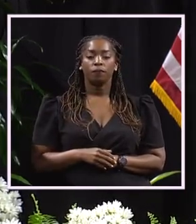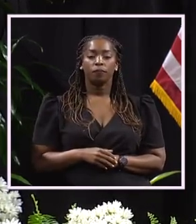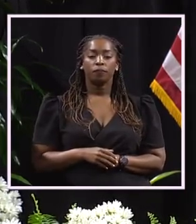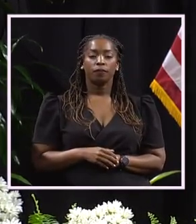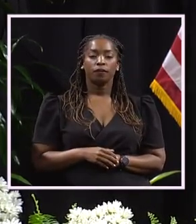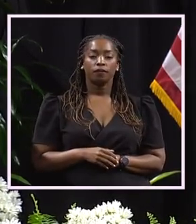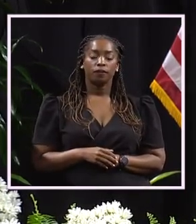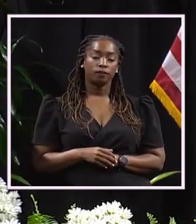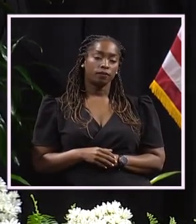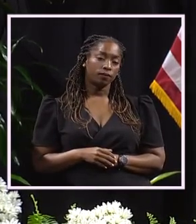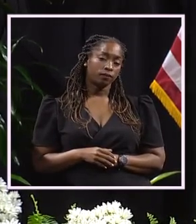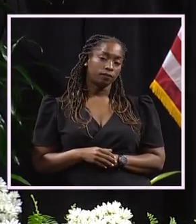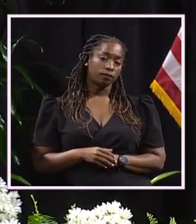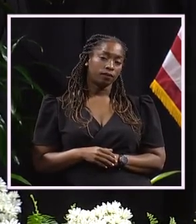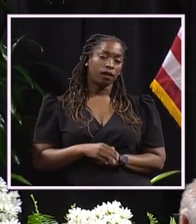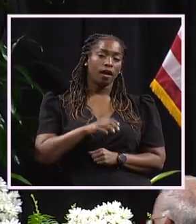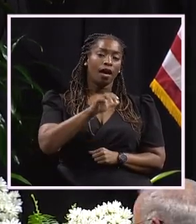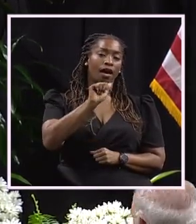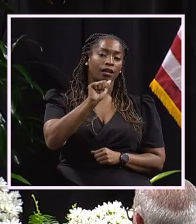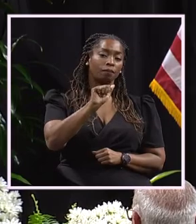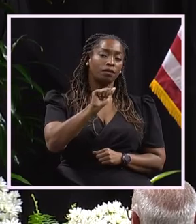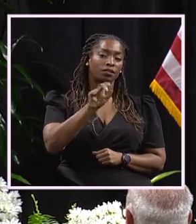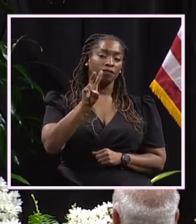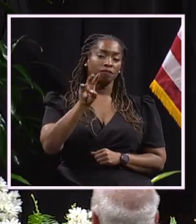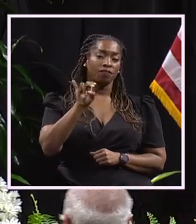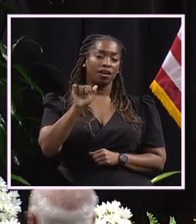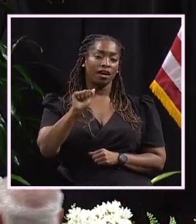Carlos Villarfaz.